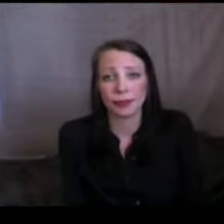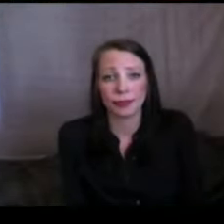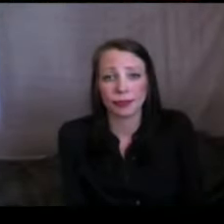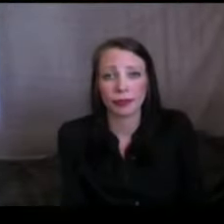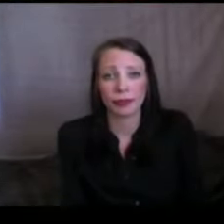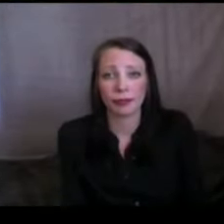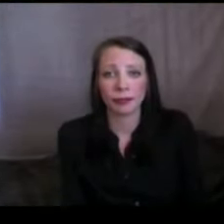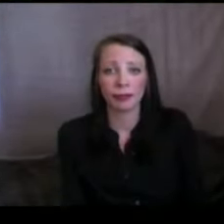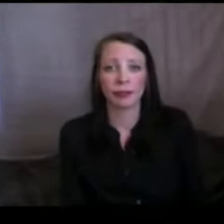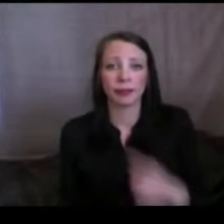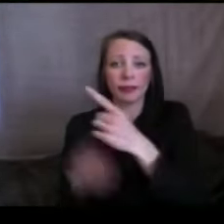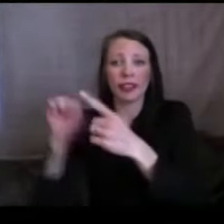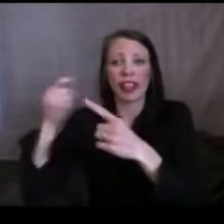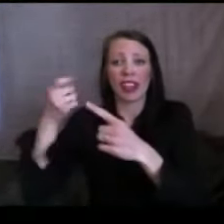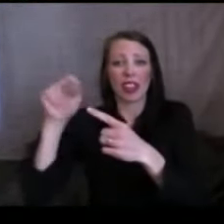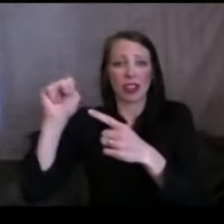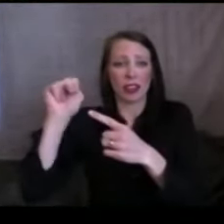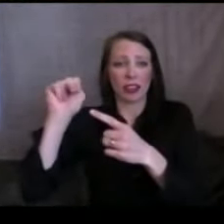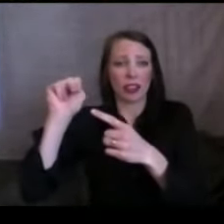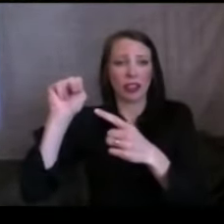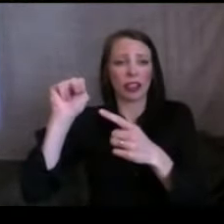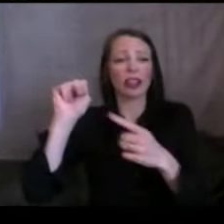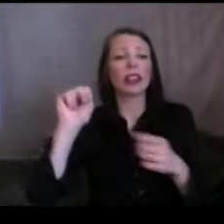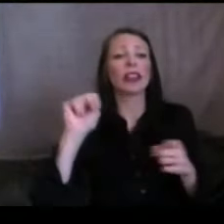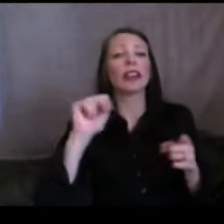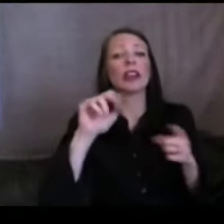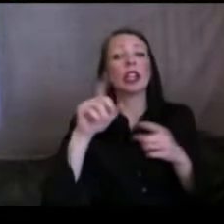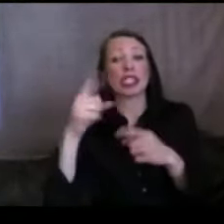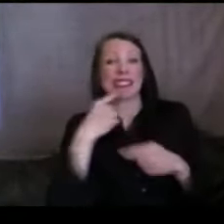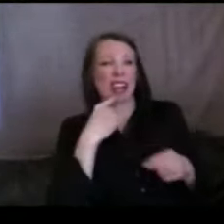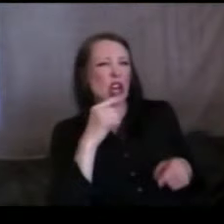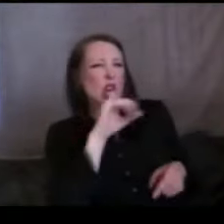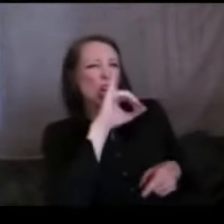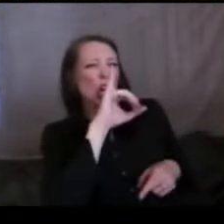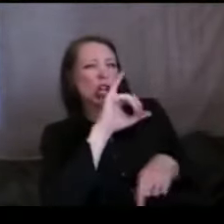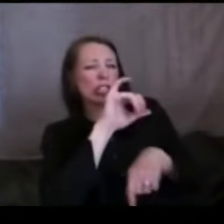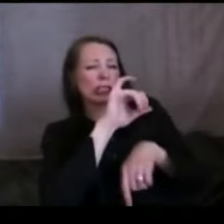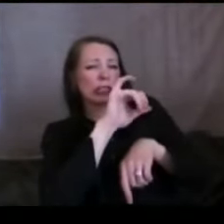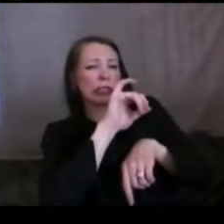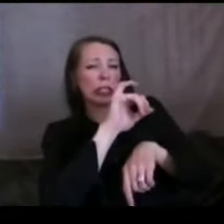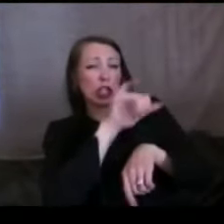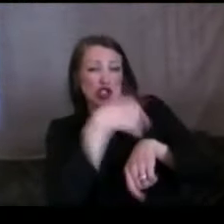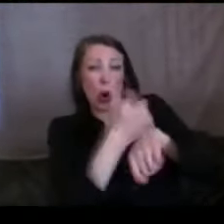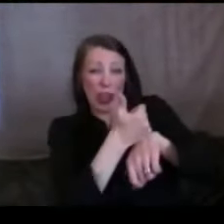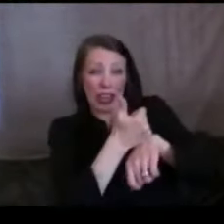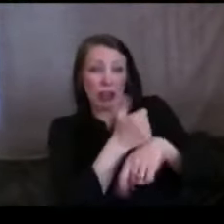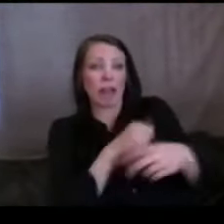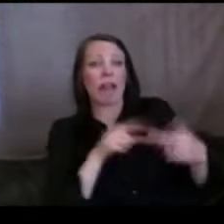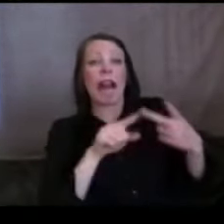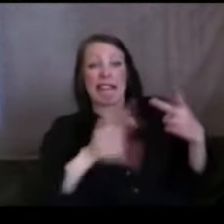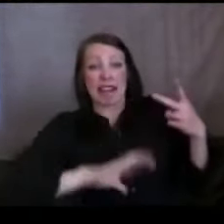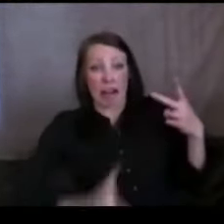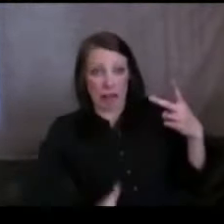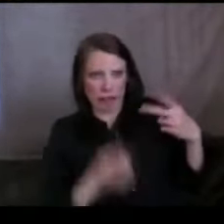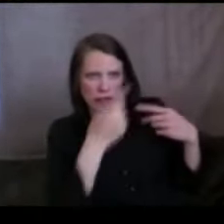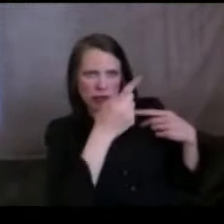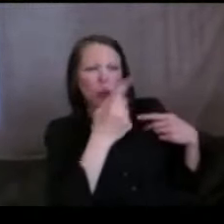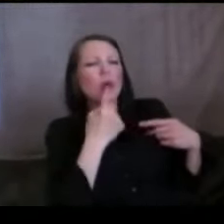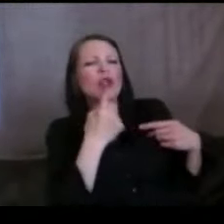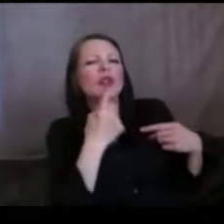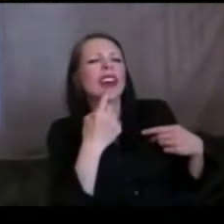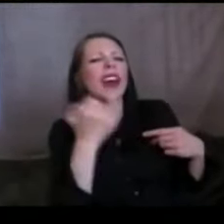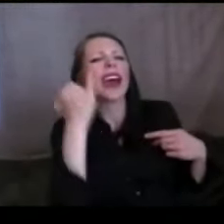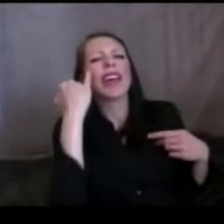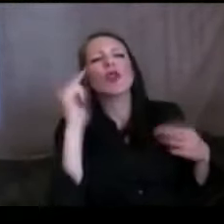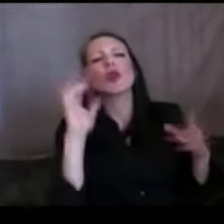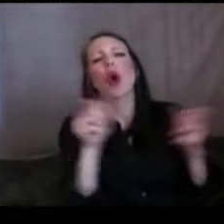So Jody and Trung, what would you say to a manager somewhere who was considering working